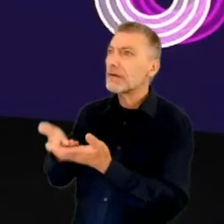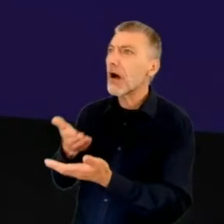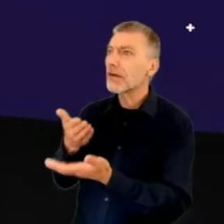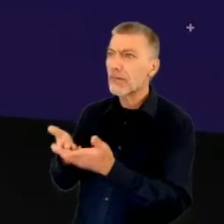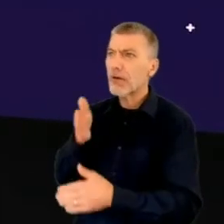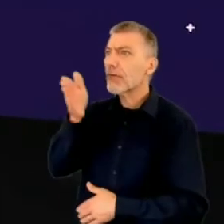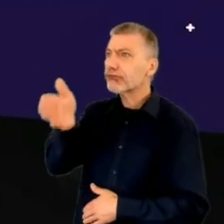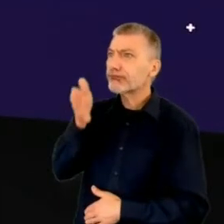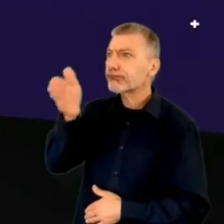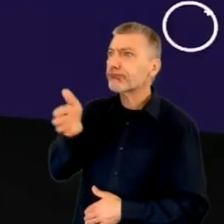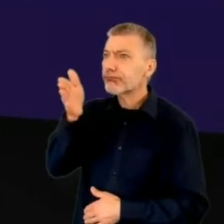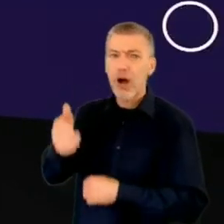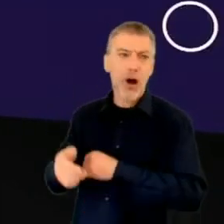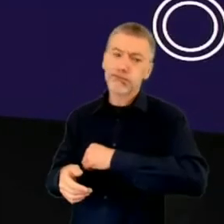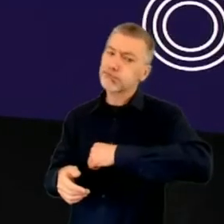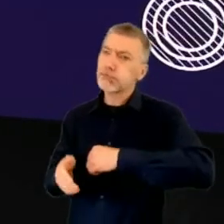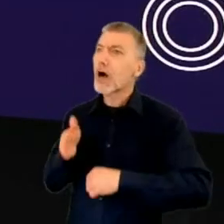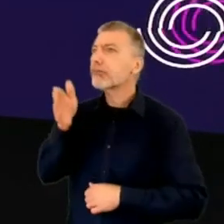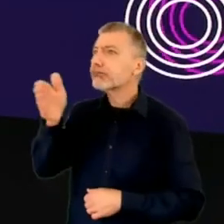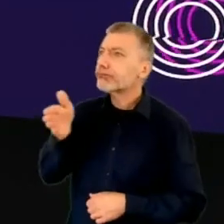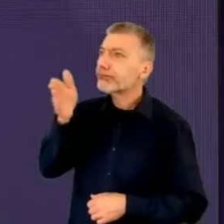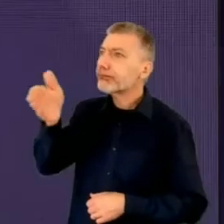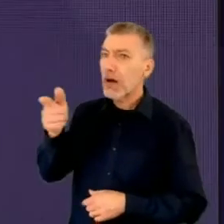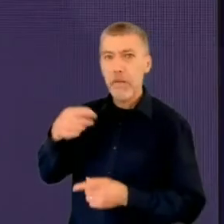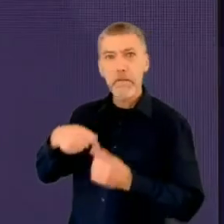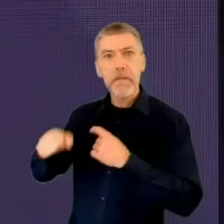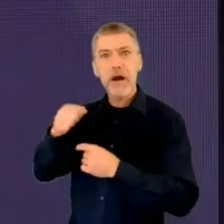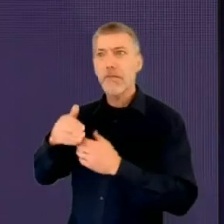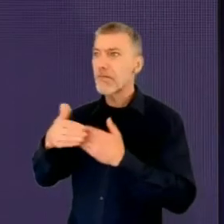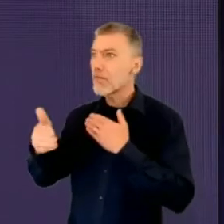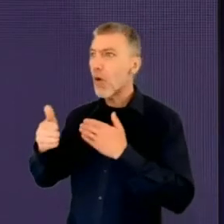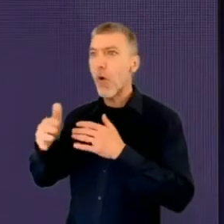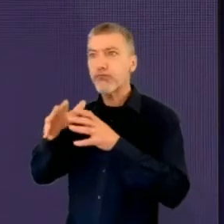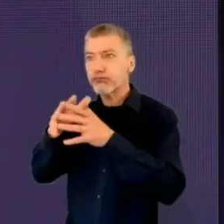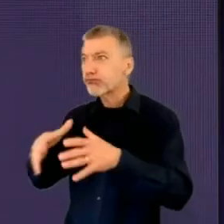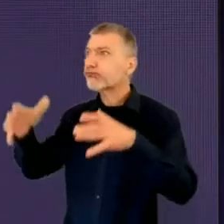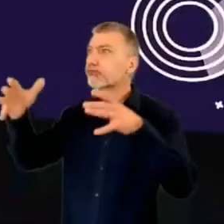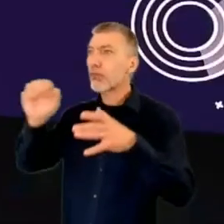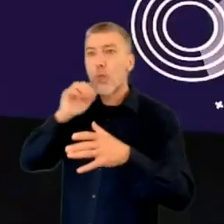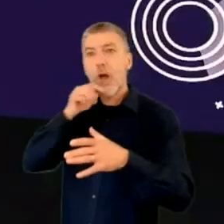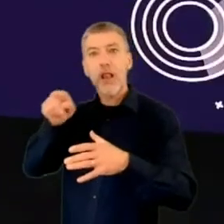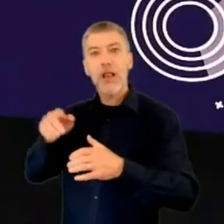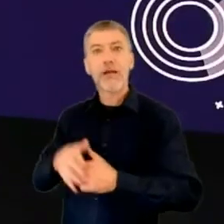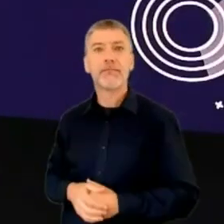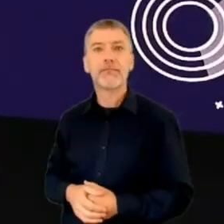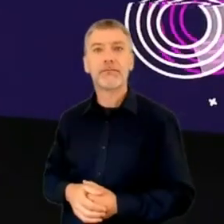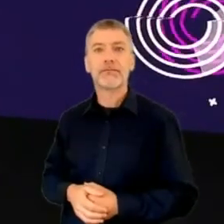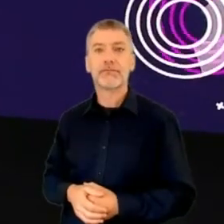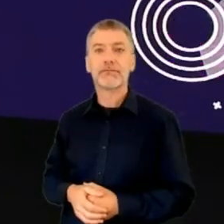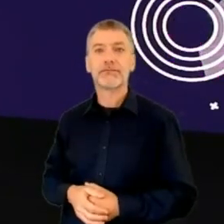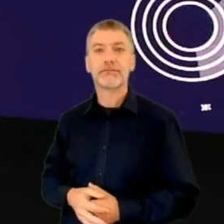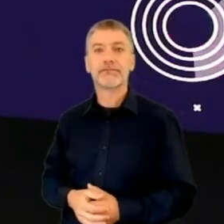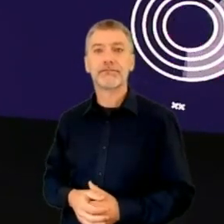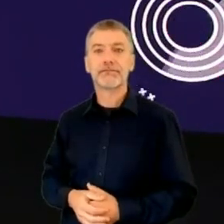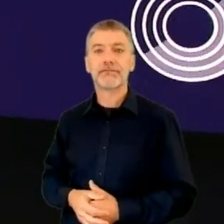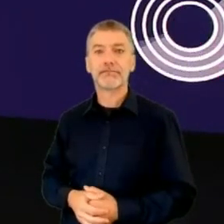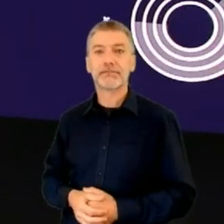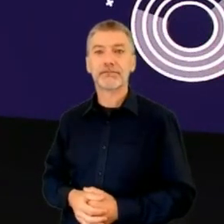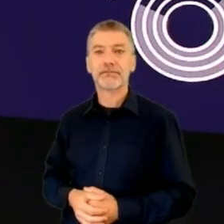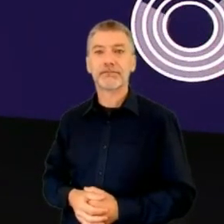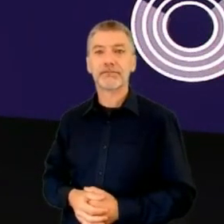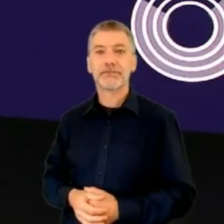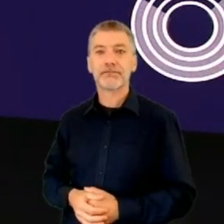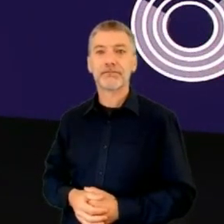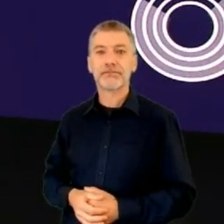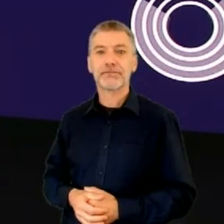planes, then the more likely we are to have them out there, isn't it? Don't you think? Exactly. That's exactly it. Yeah. Brilliant.